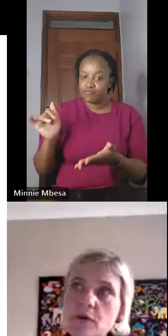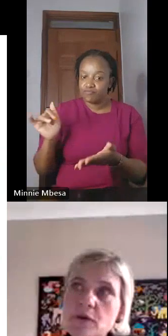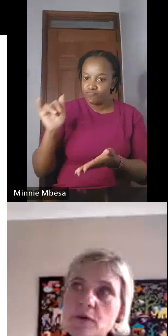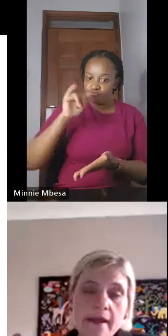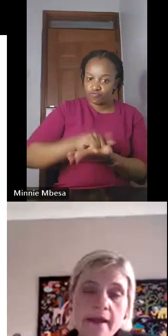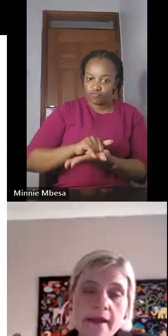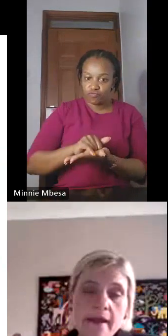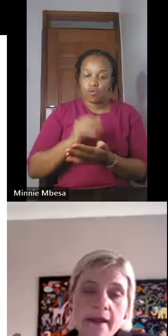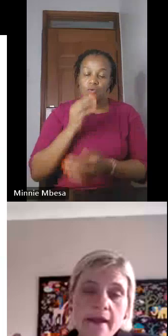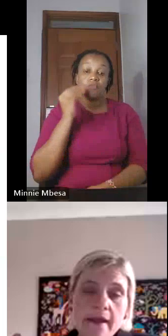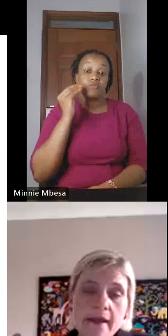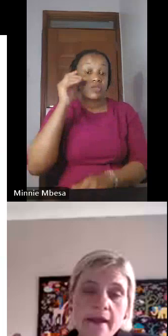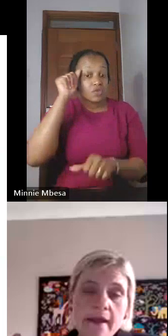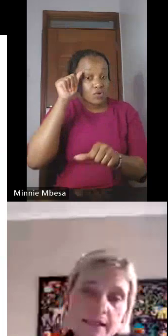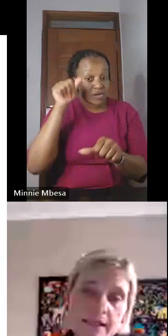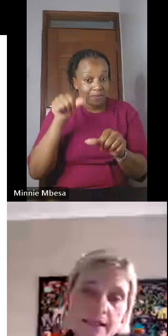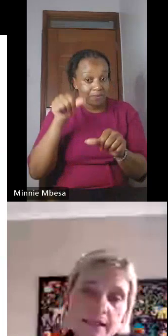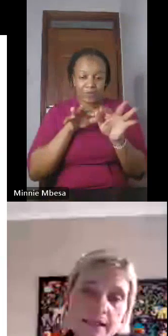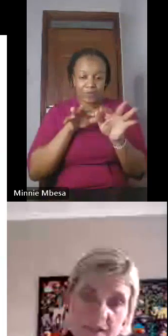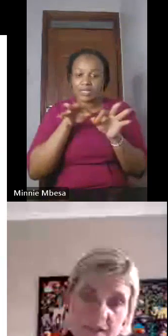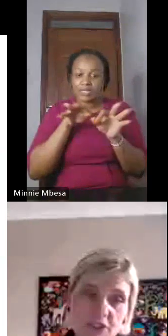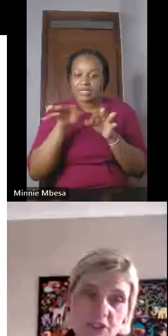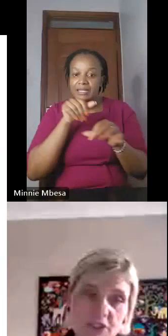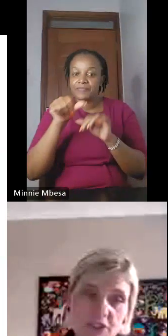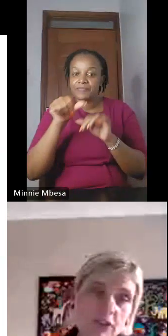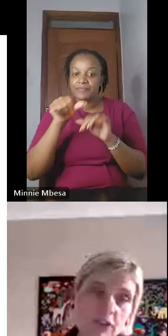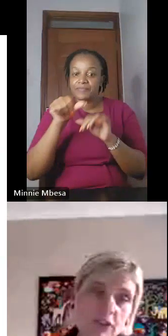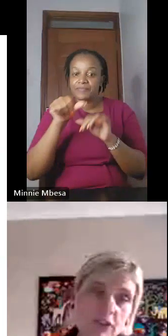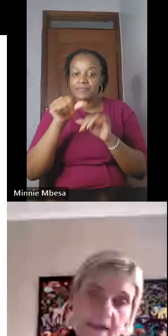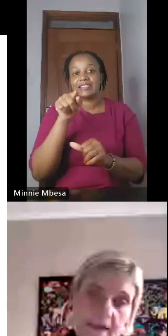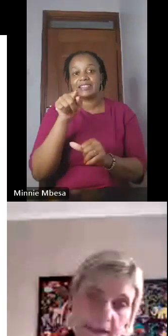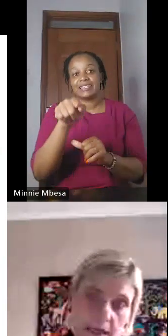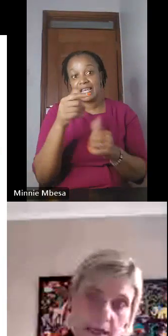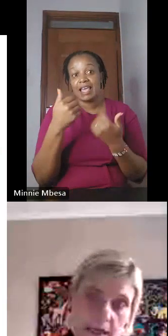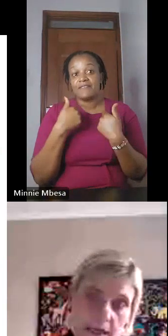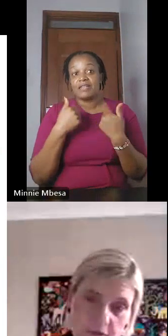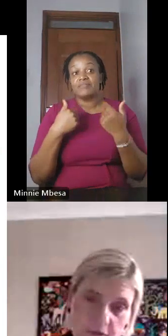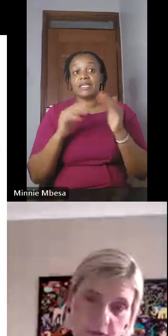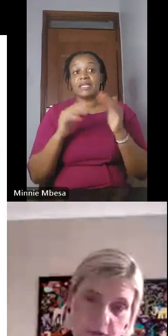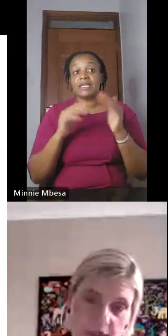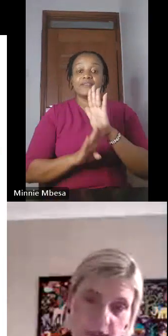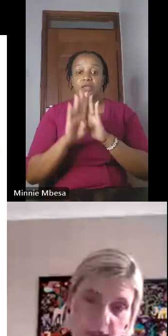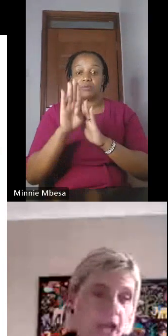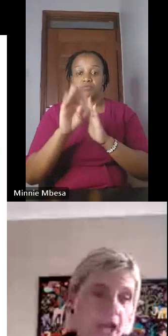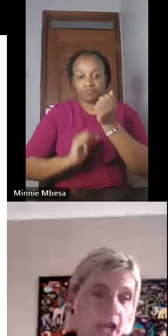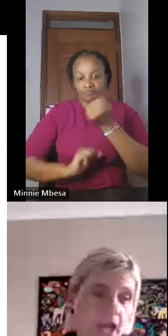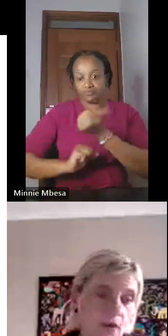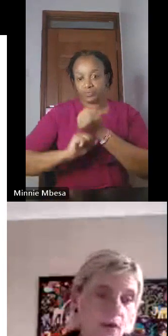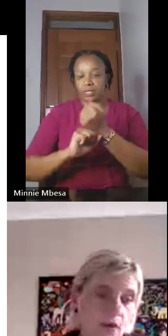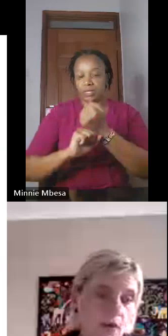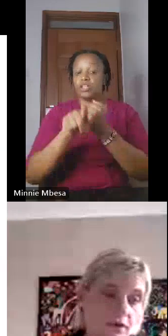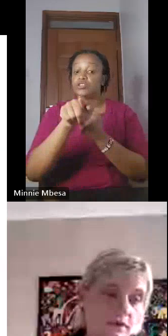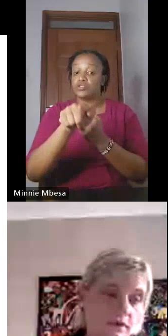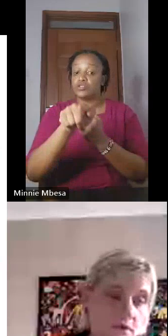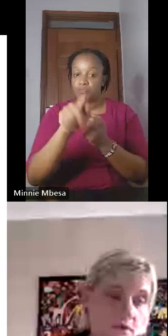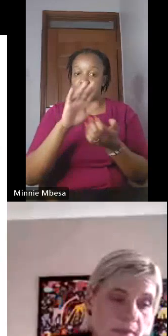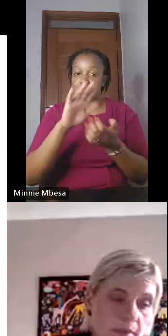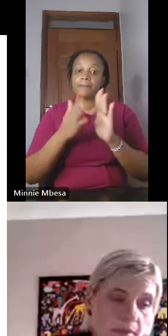spoke about this being a development scholarship and you being an agent of change in